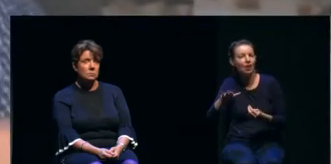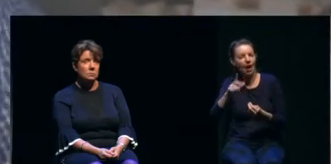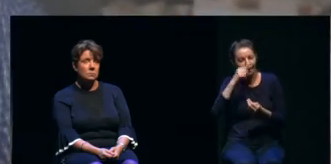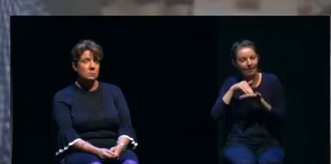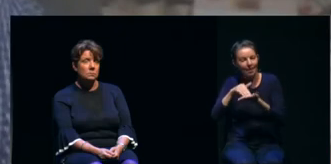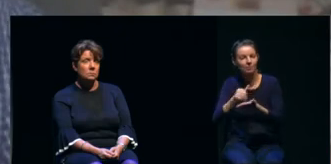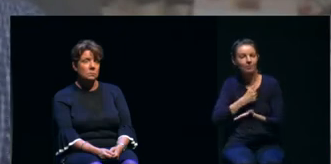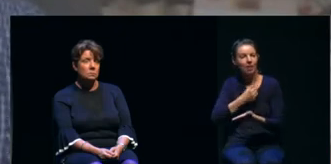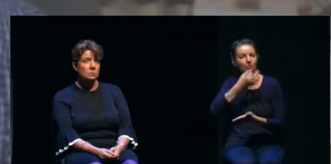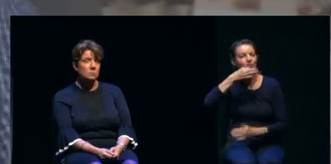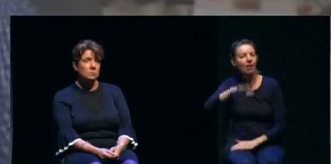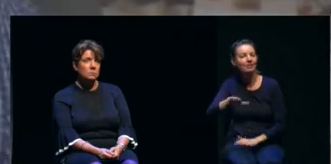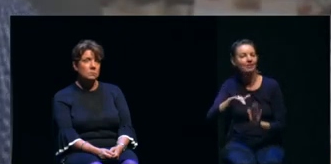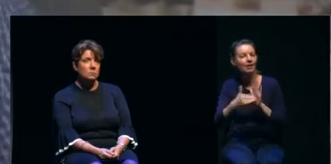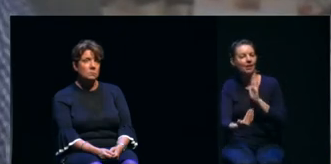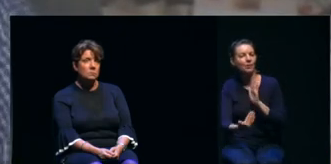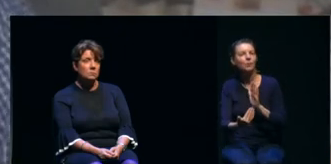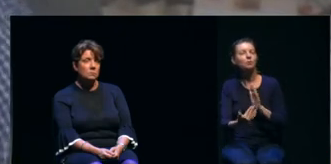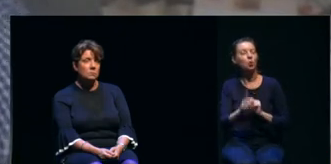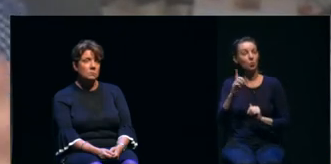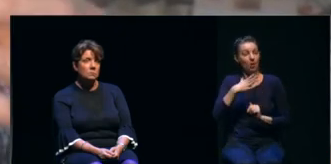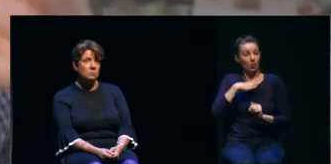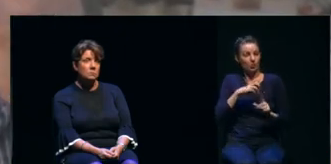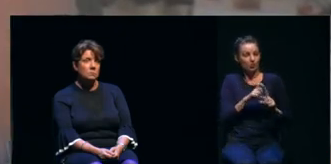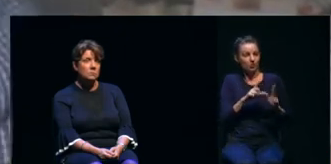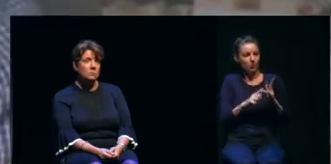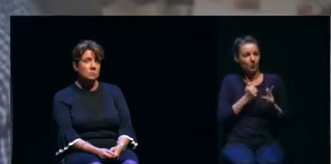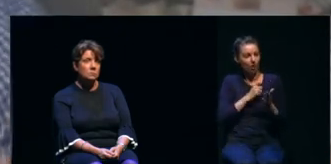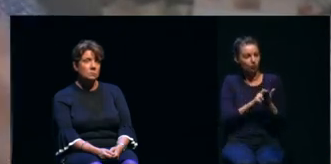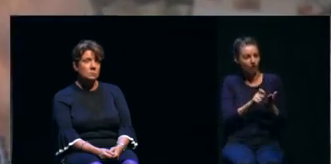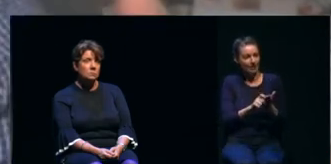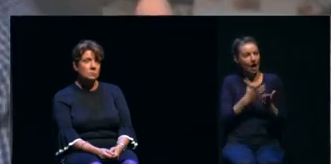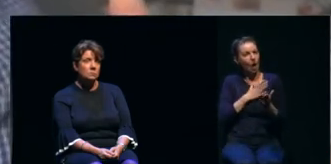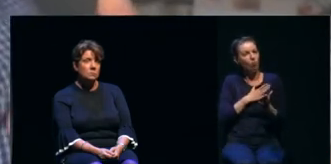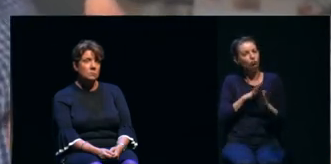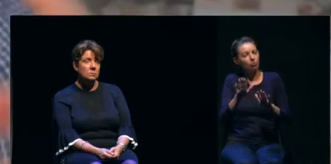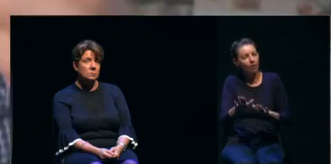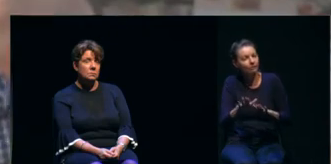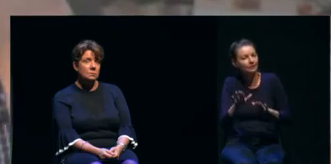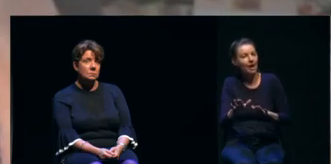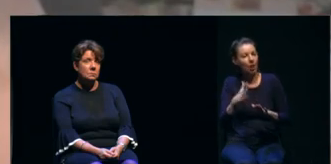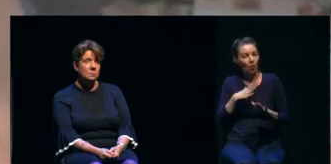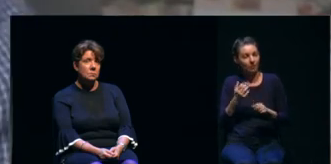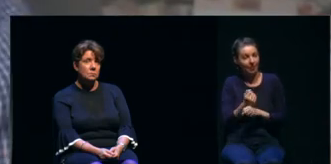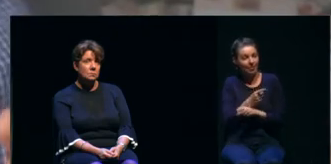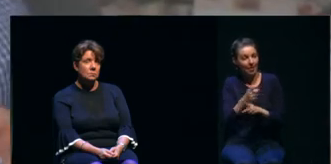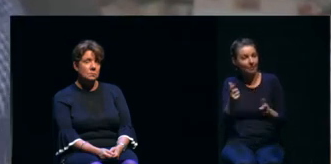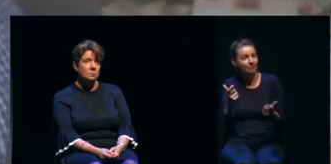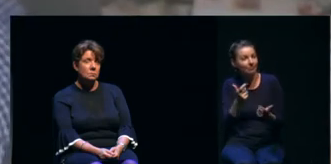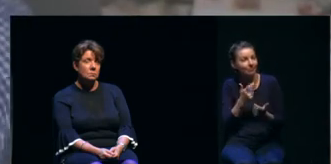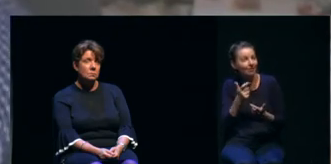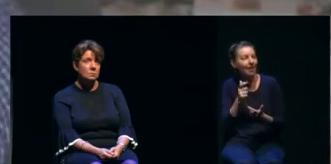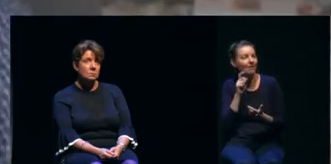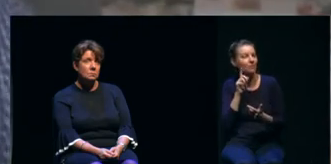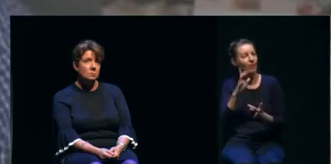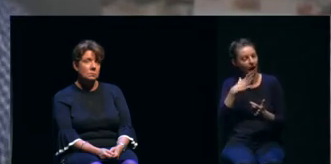through this. And the thing I want to do most in my writing, I like to give comfort, I like to amuse people, but I like to be useful.